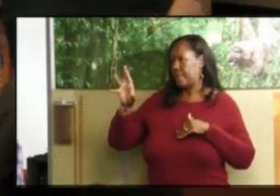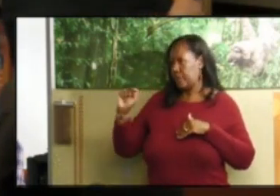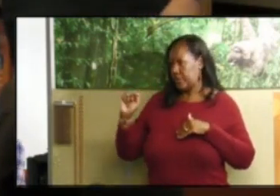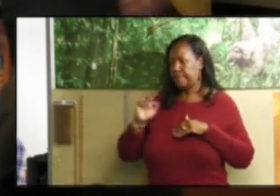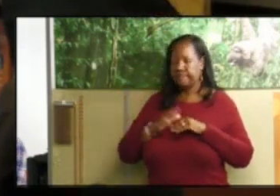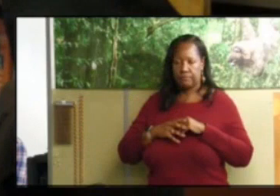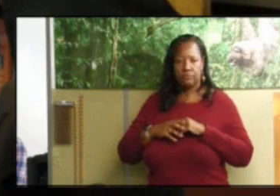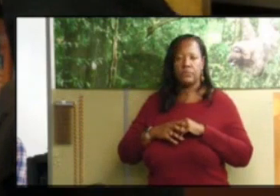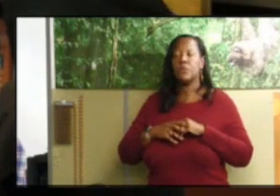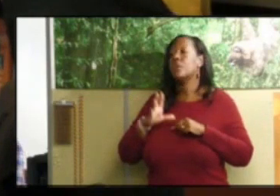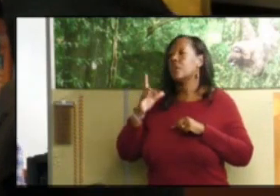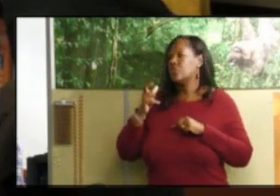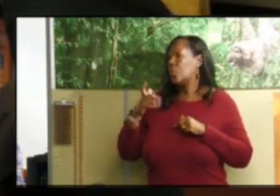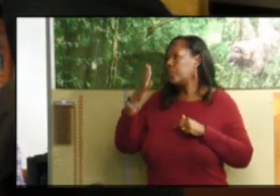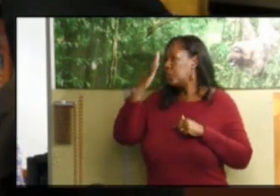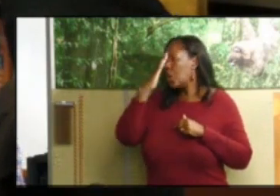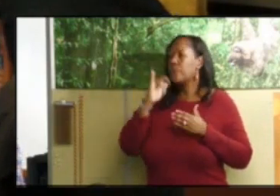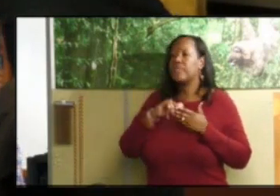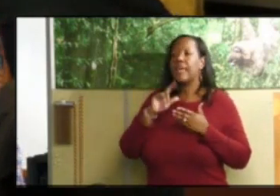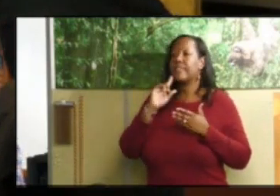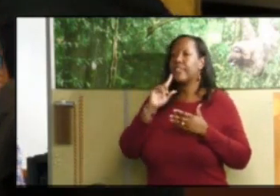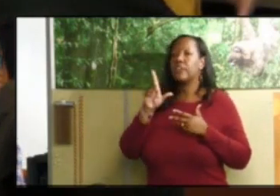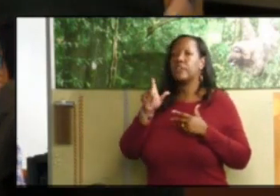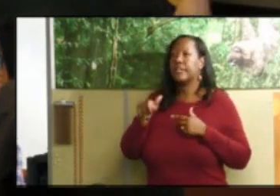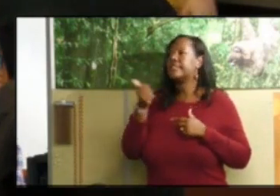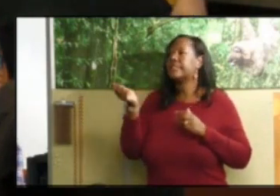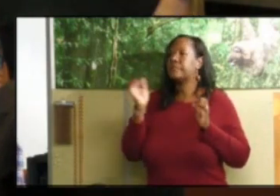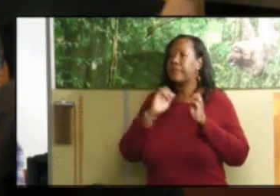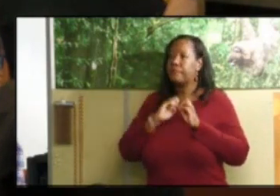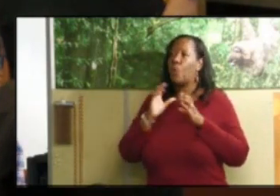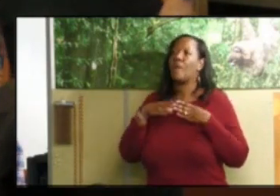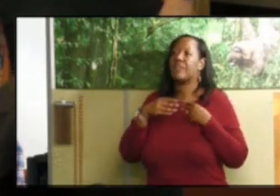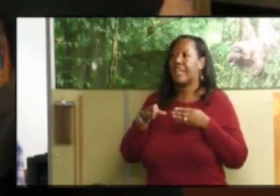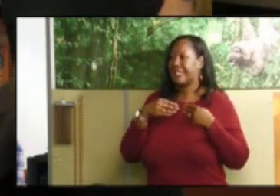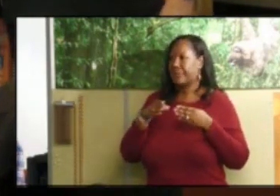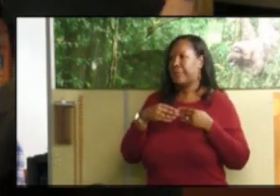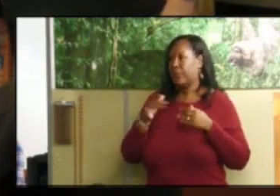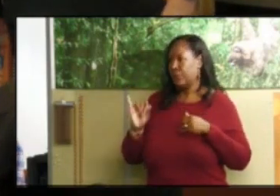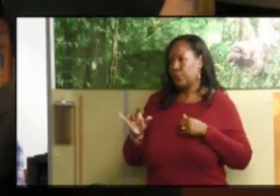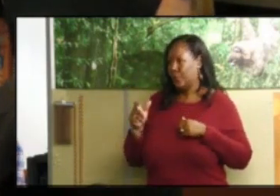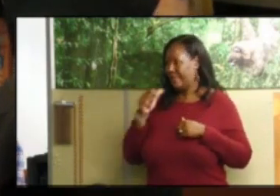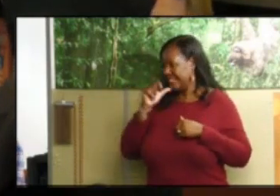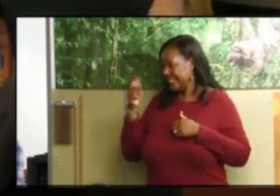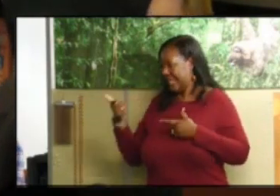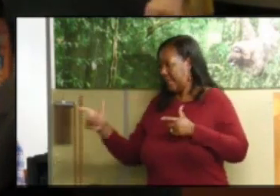but also knowing that there needed to be more flexibility beyond that.